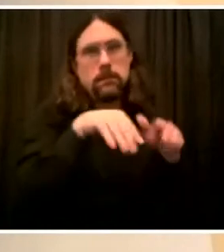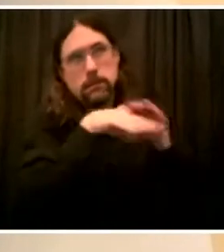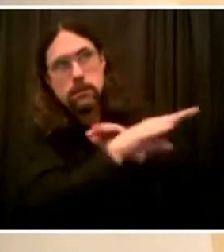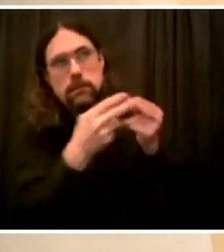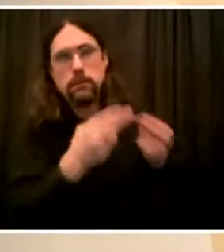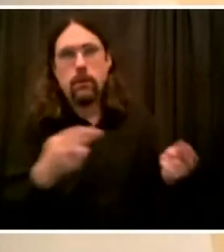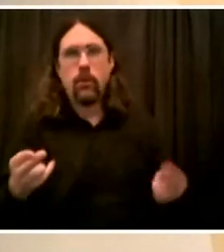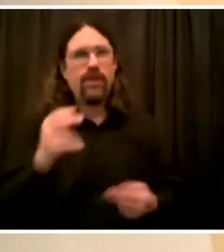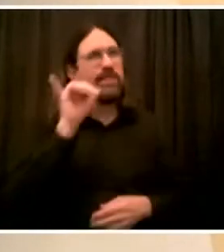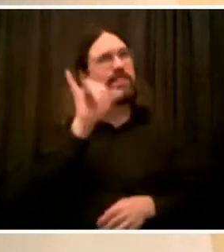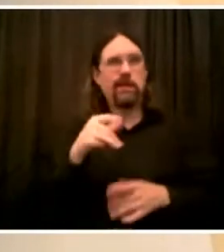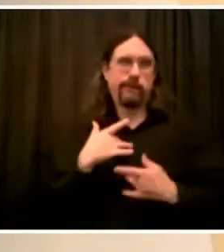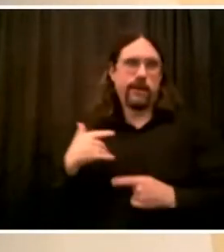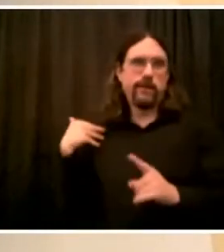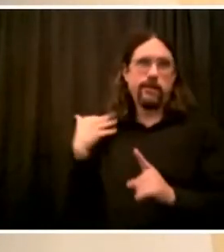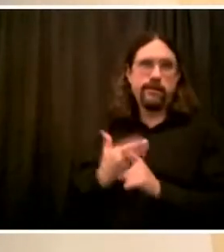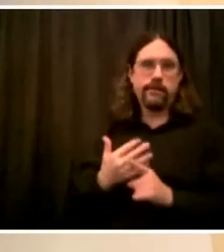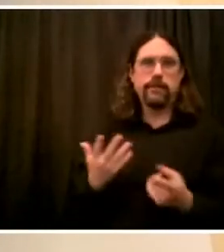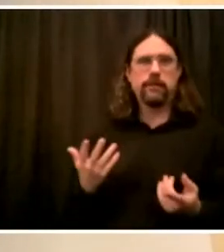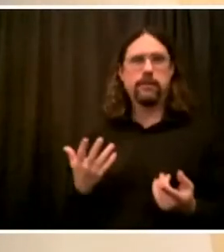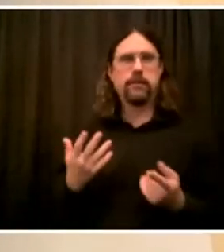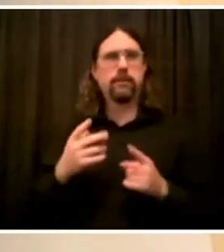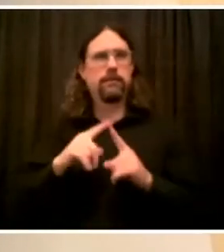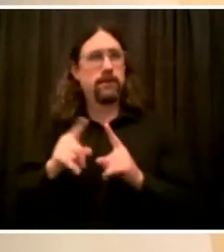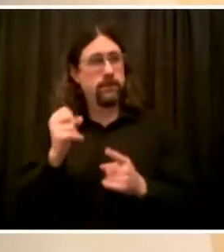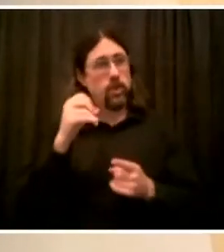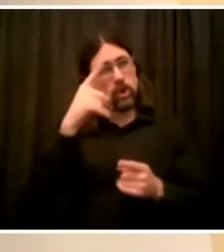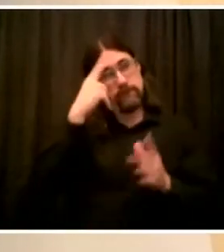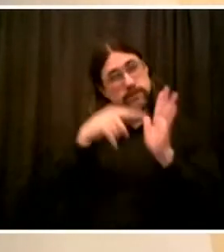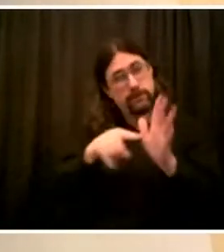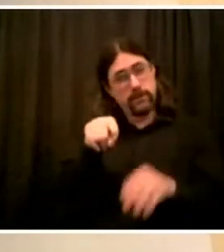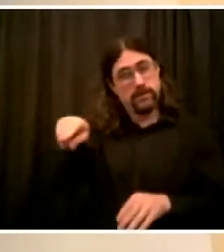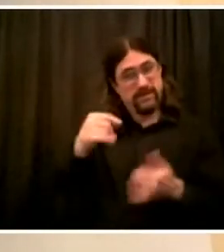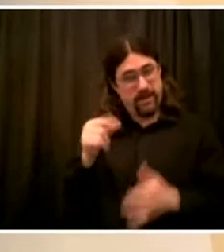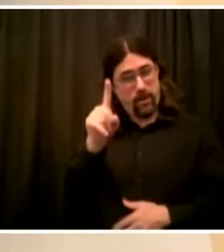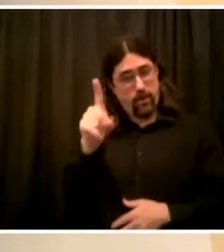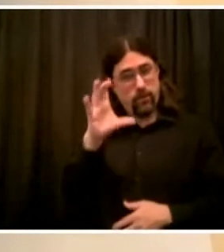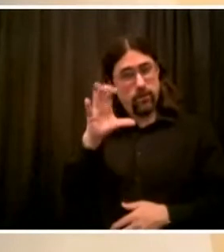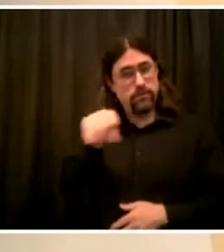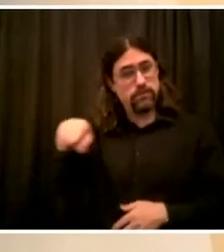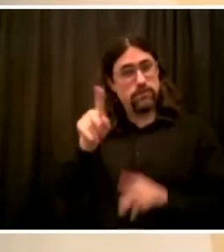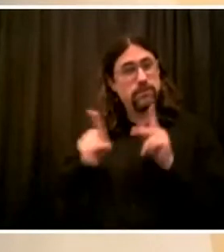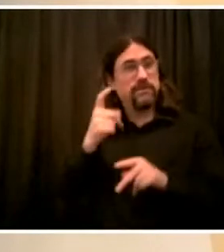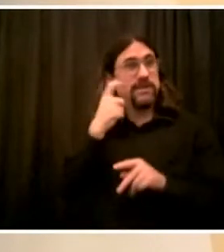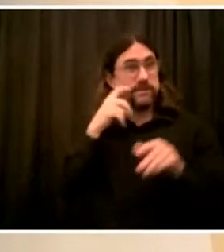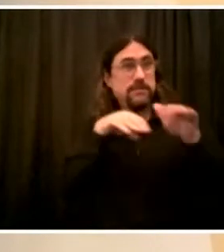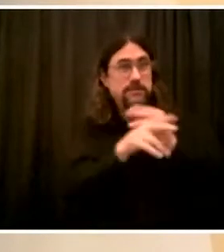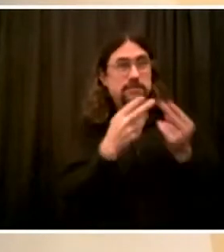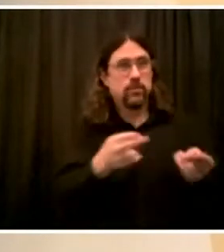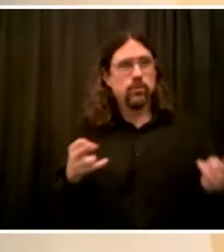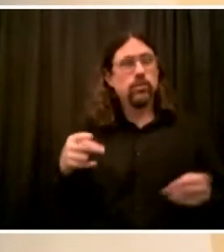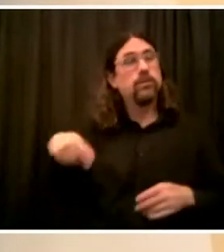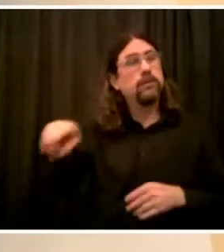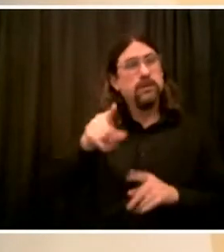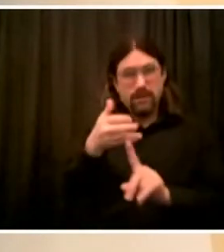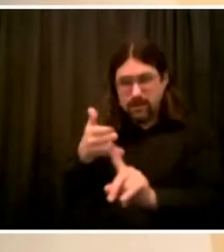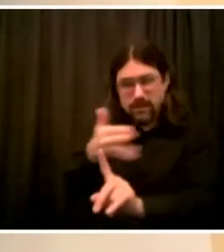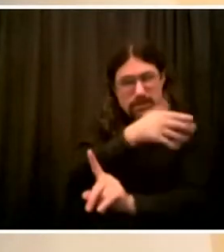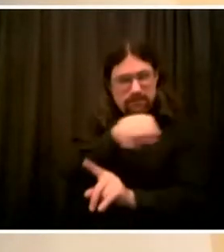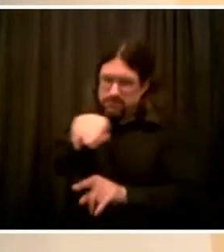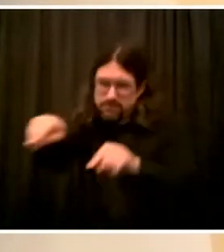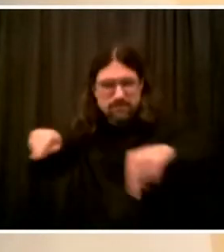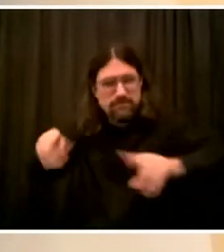And half the people on the subway platforms are continuing to say no. We have to look for what's the key to get them to say yes, to have somebody be ready on